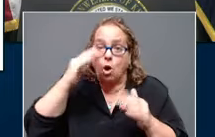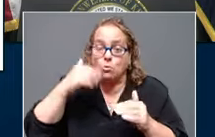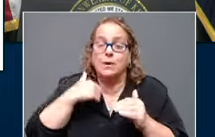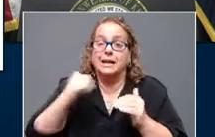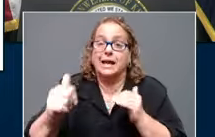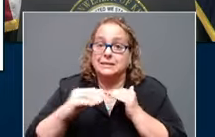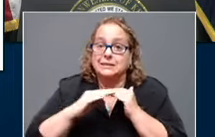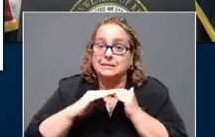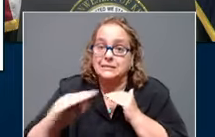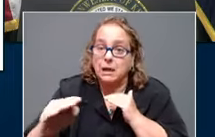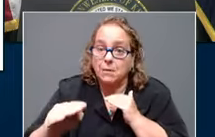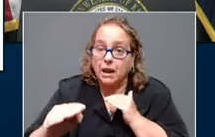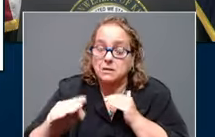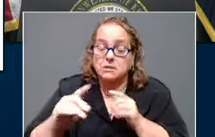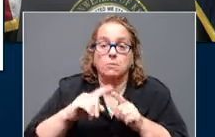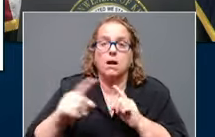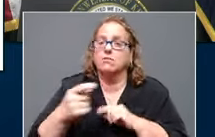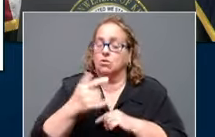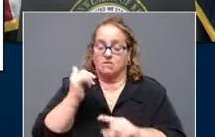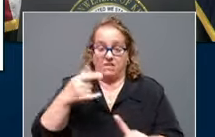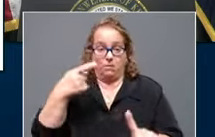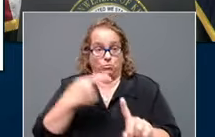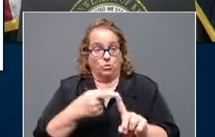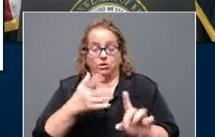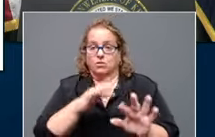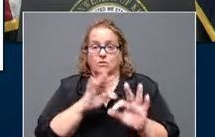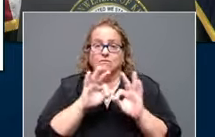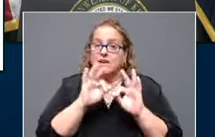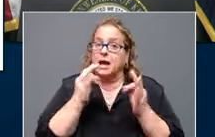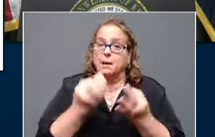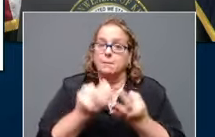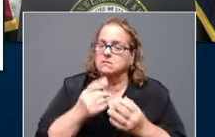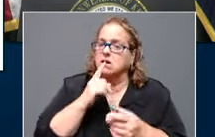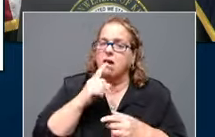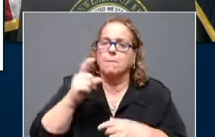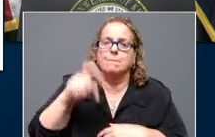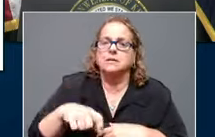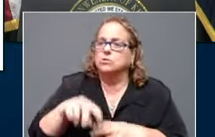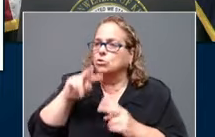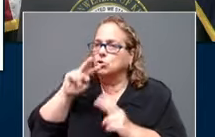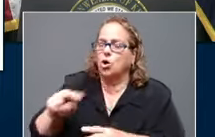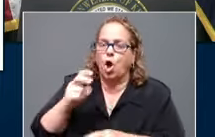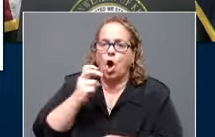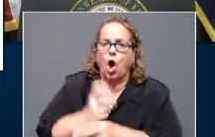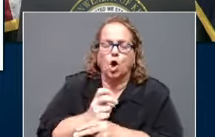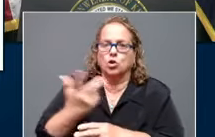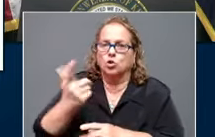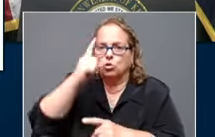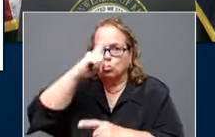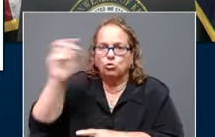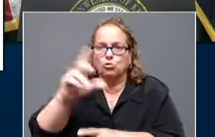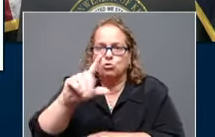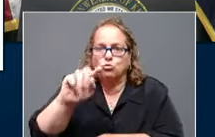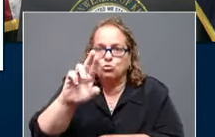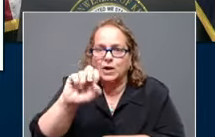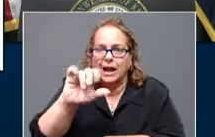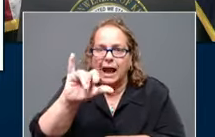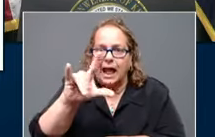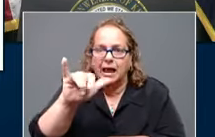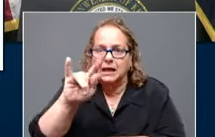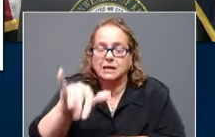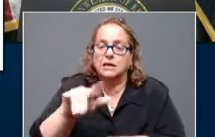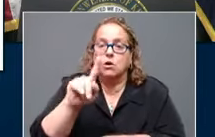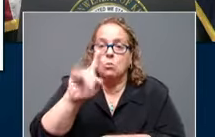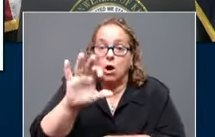the best places that we have been since nearly the beginning of the pandemic. And now,